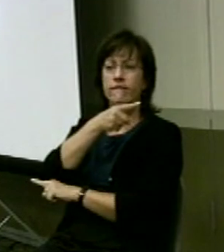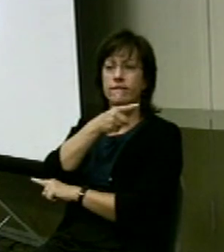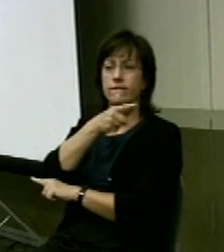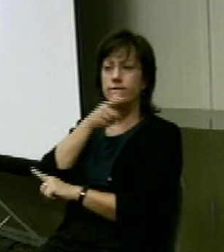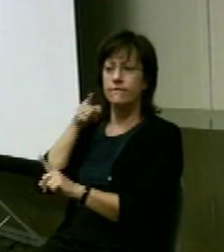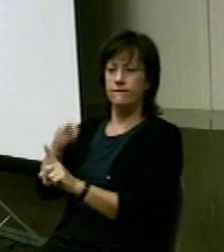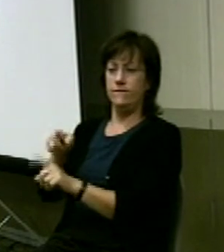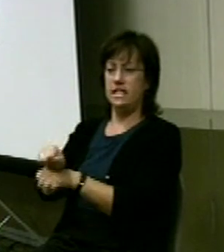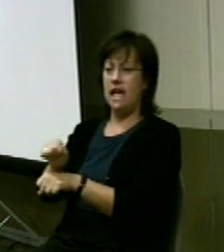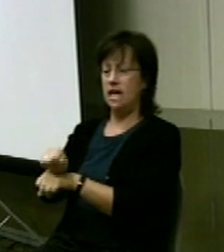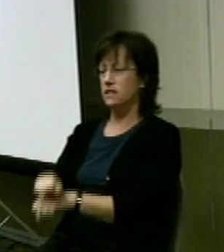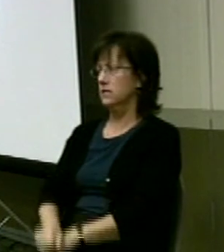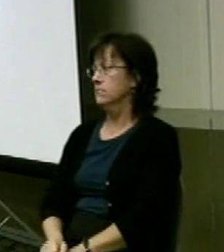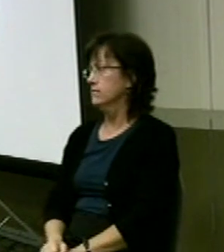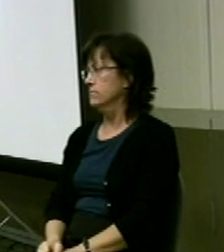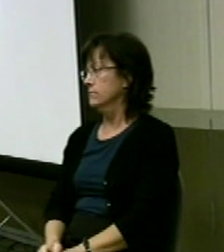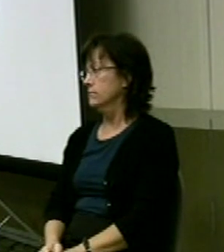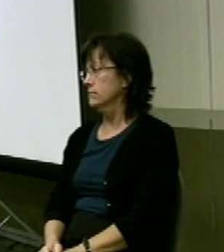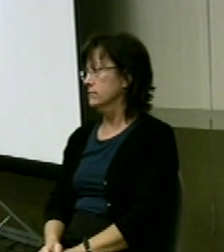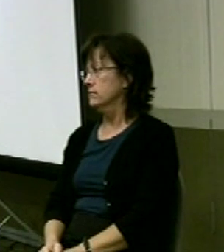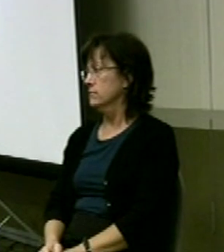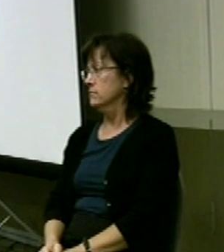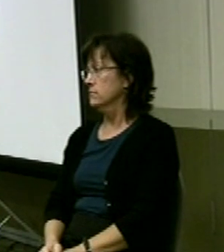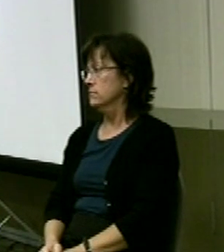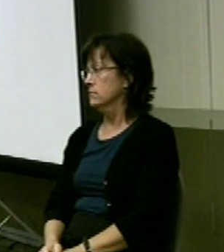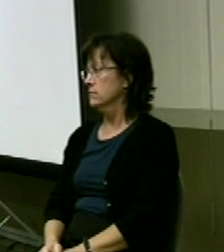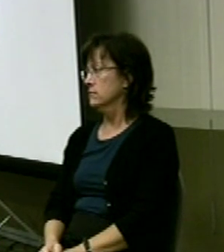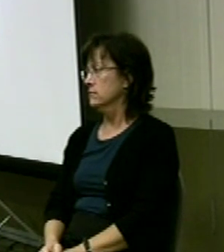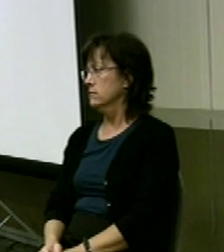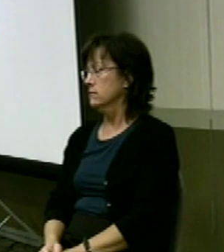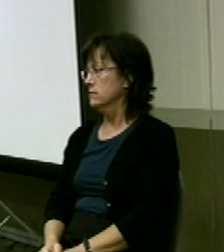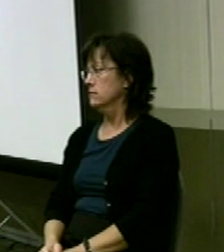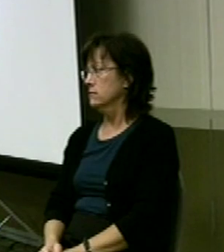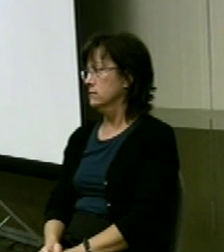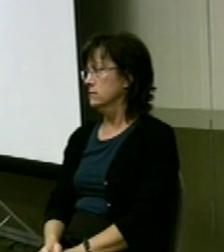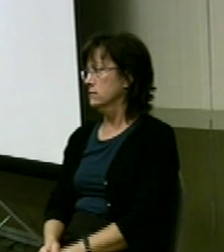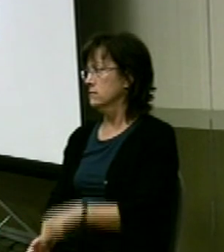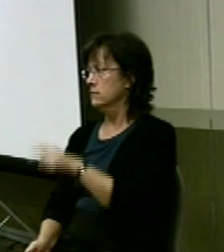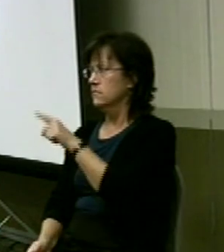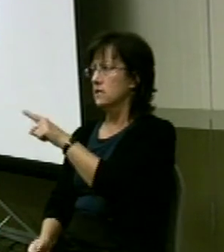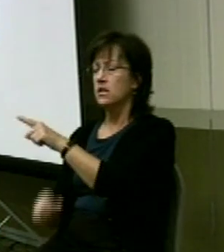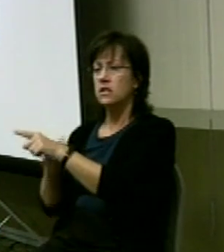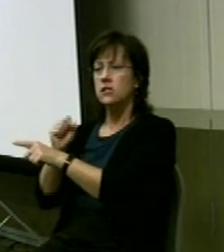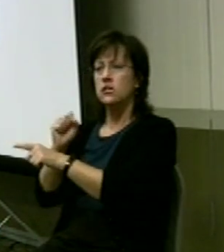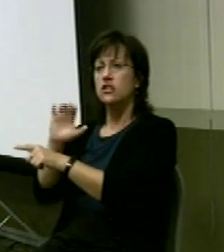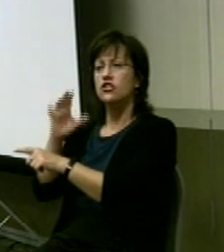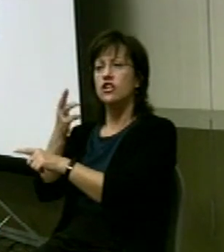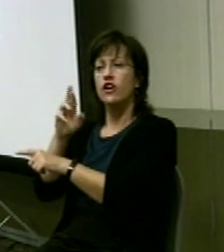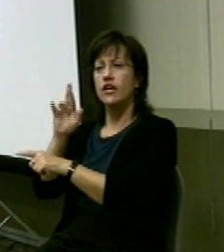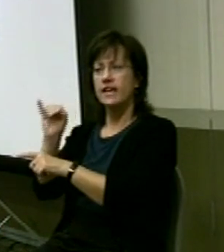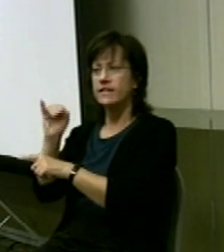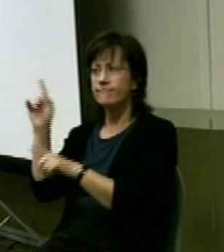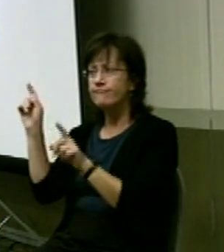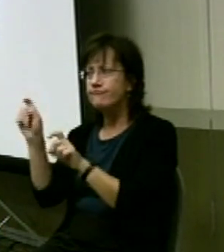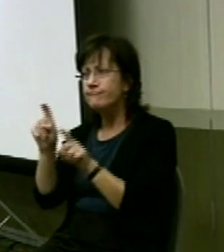Okay. Is everybody understand what